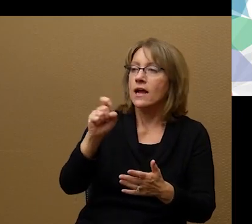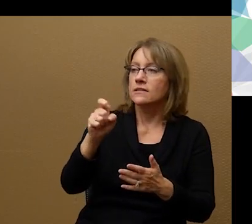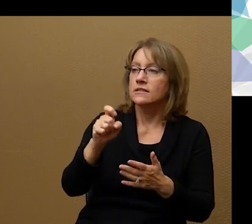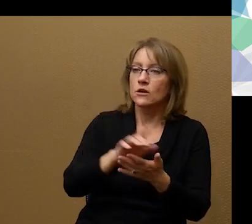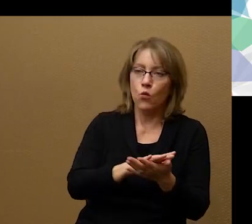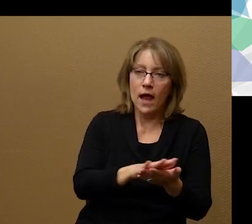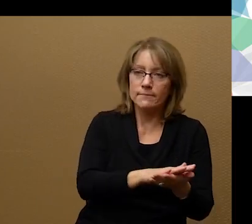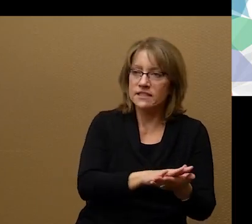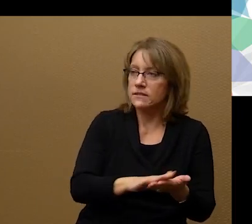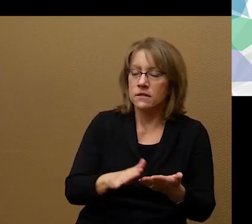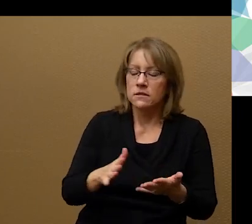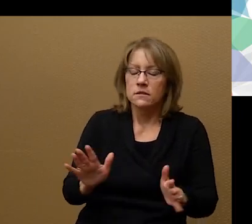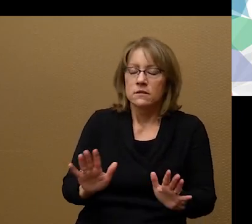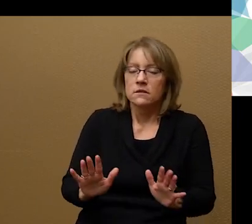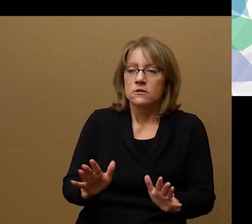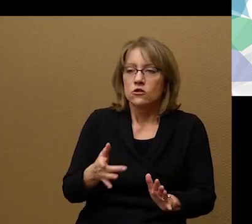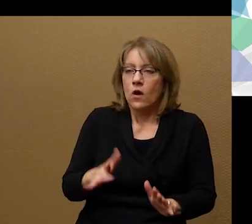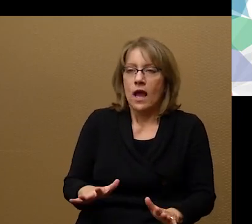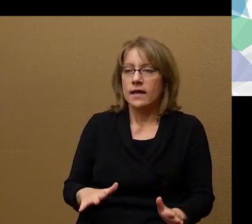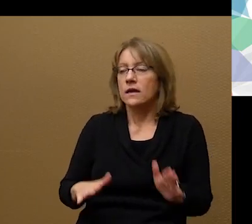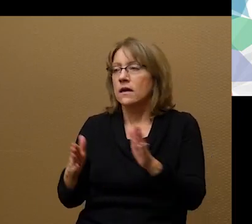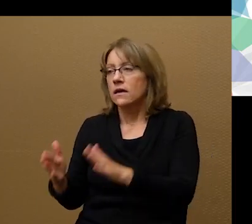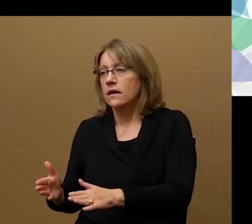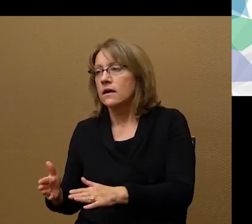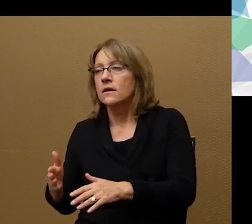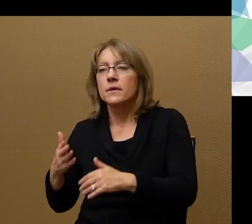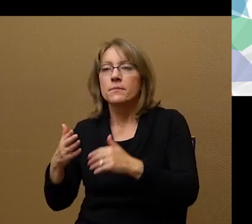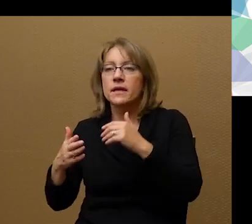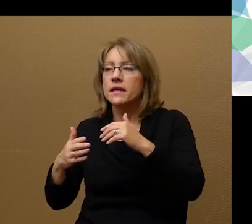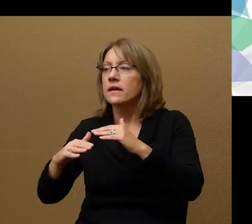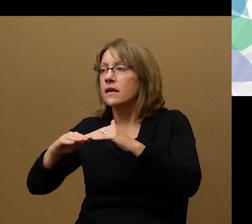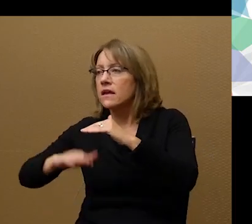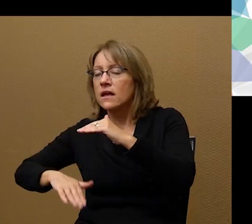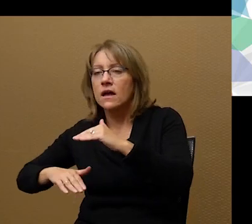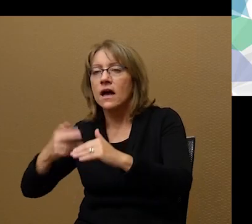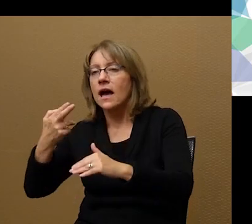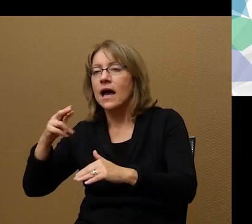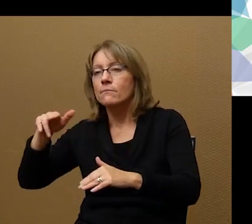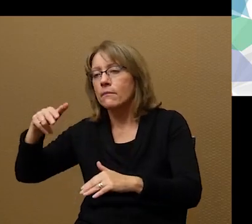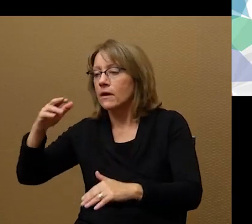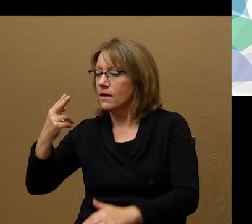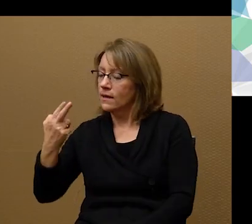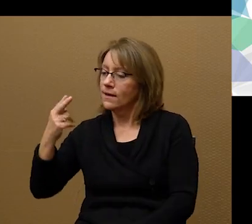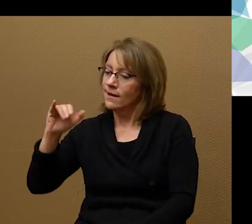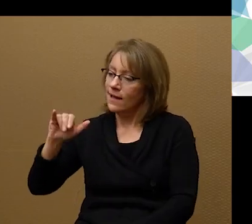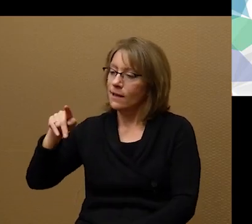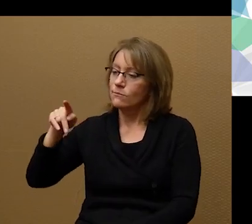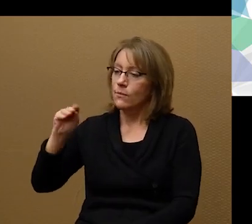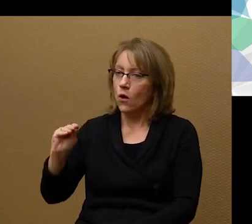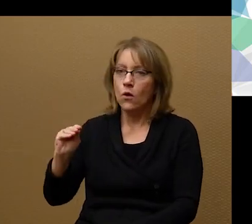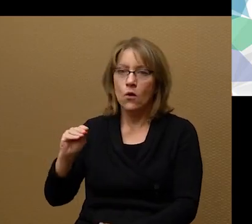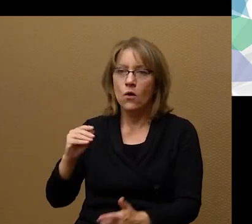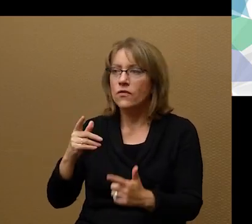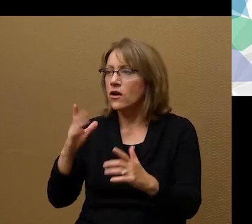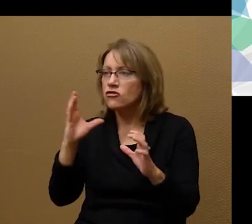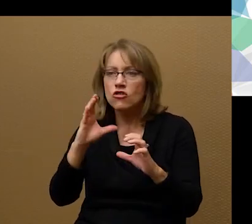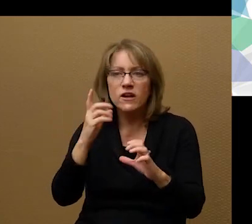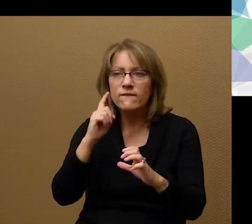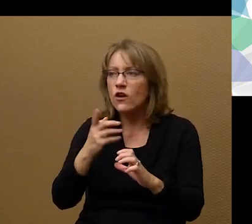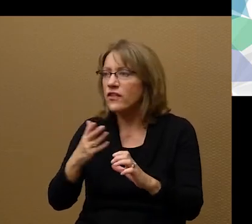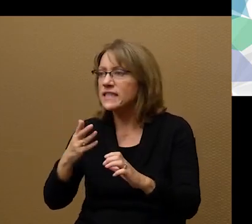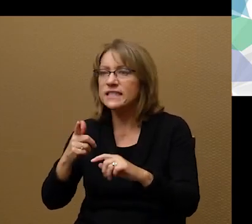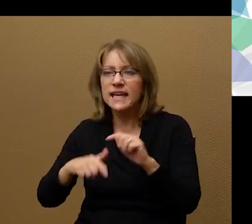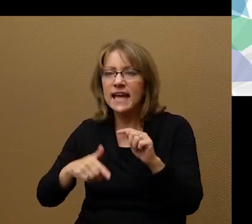they're seeking a lot of things. So they may be smelling things obsessively. They might seek those strong odors like those permanent